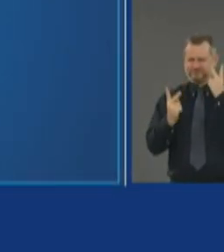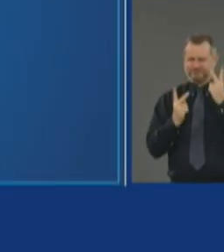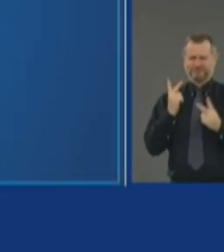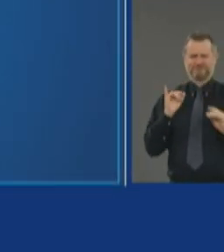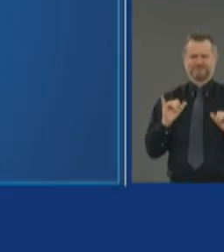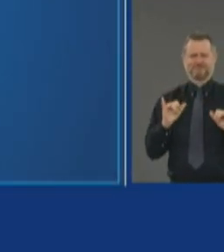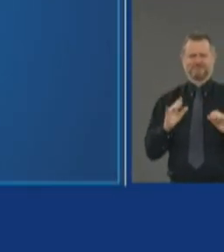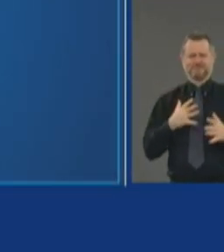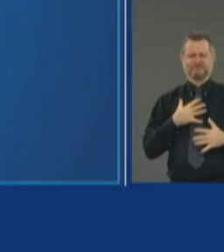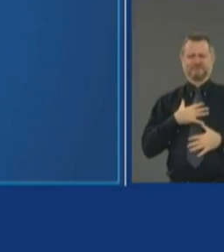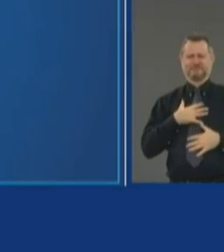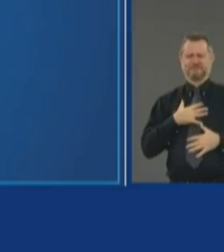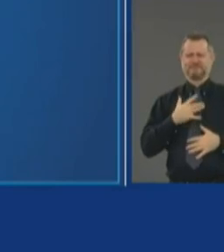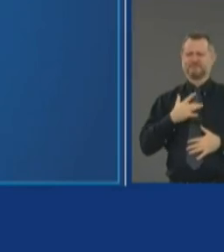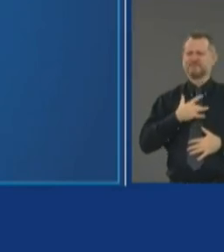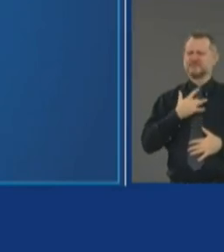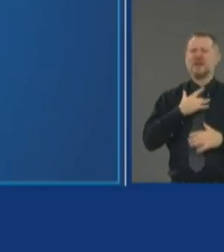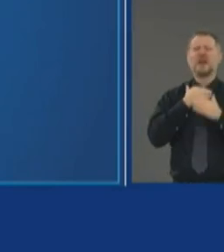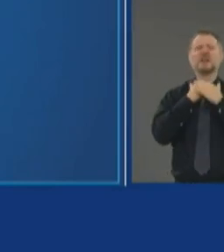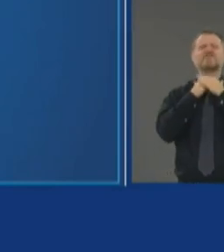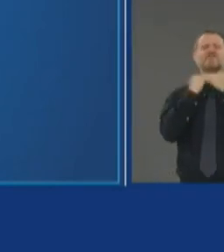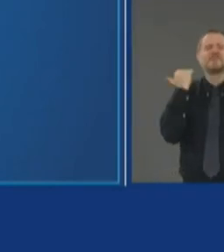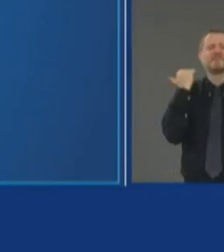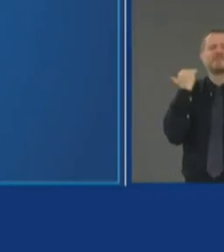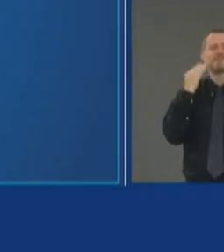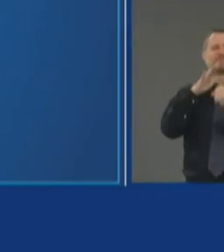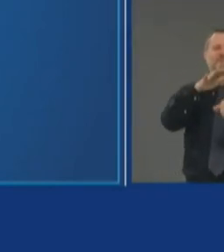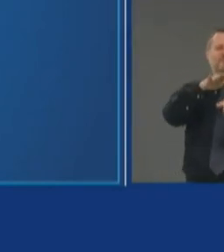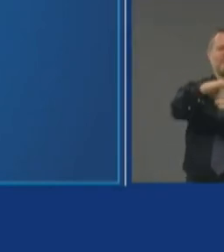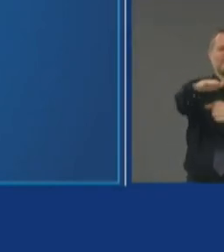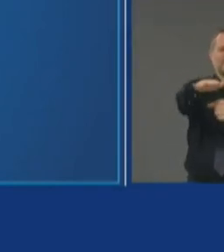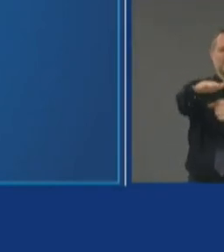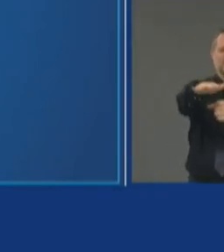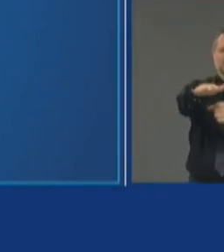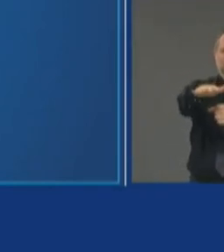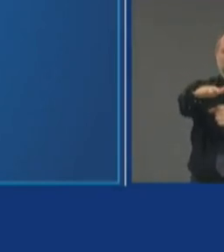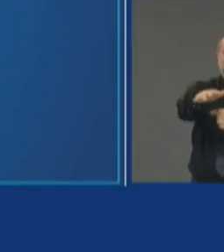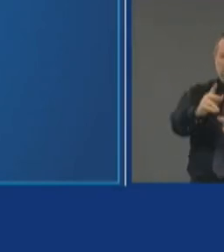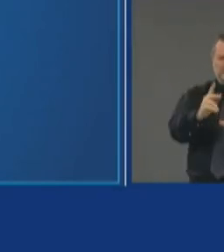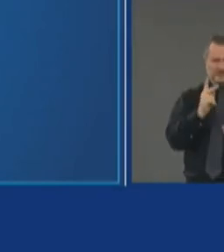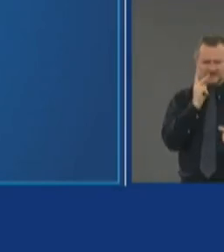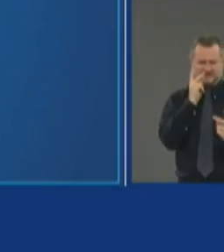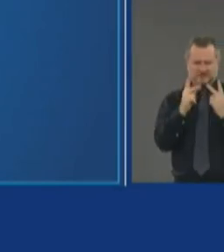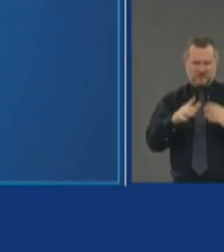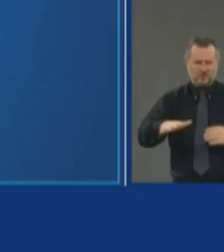enough is enough. And it's what they are seeing and what they know